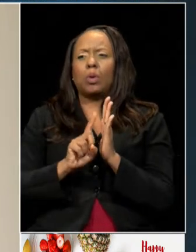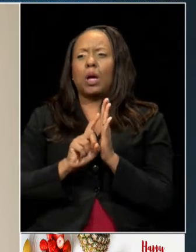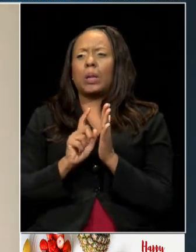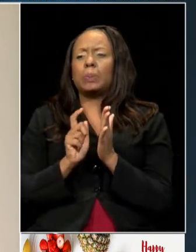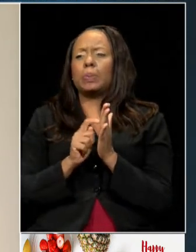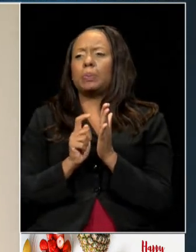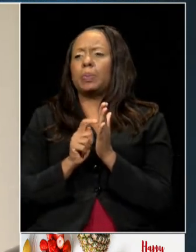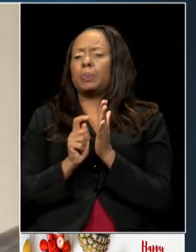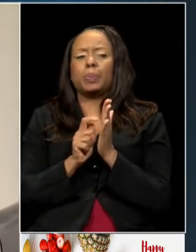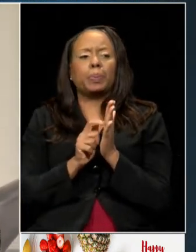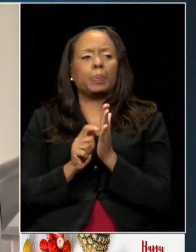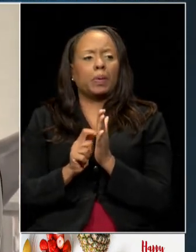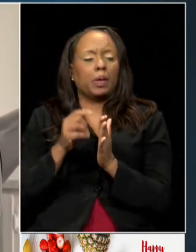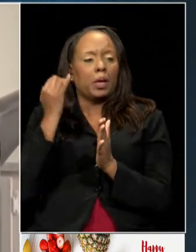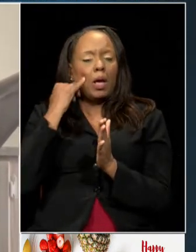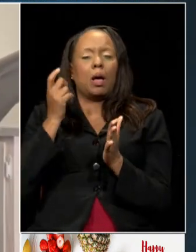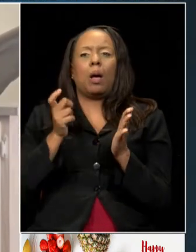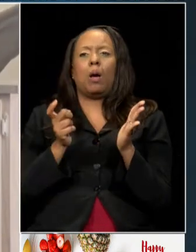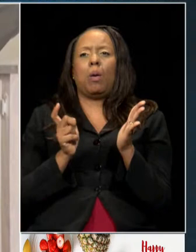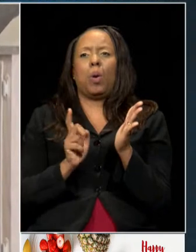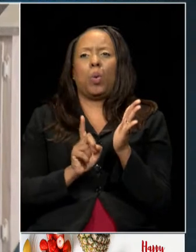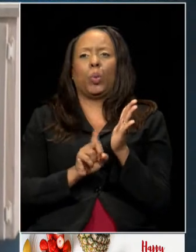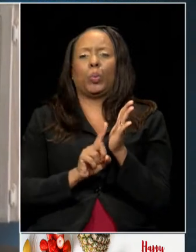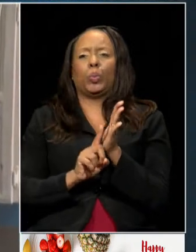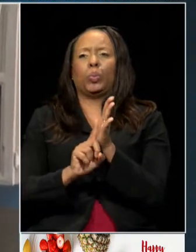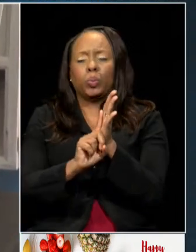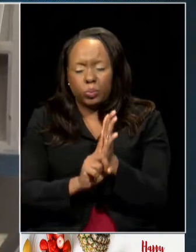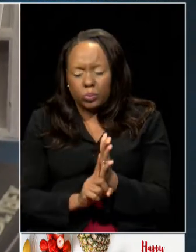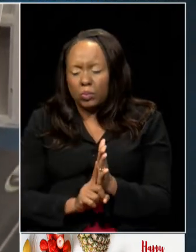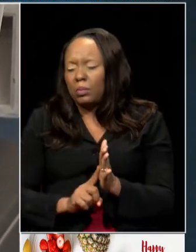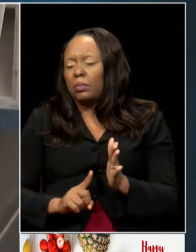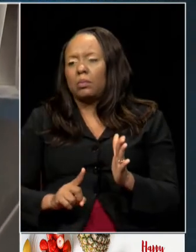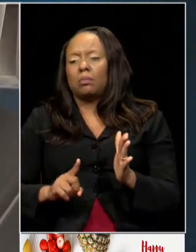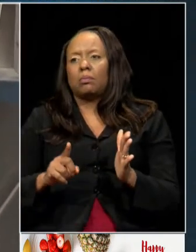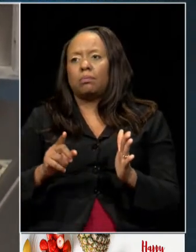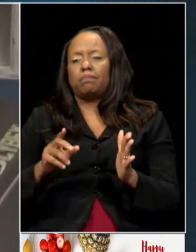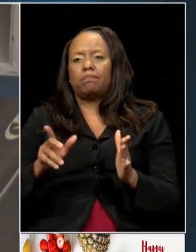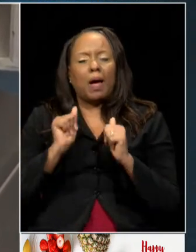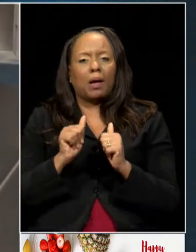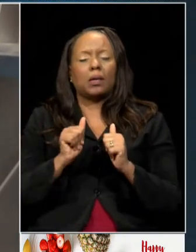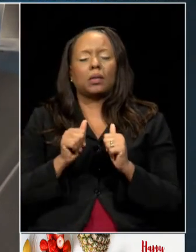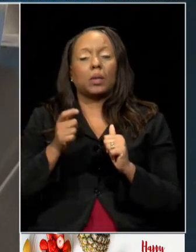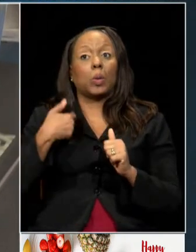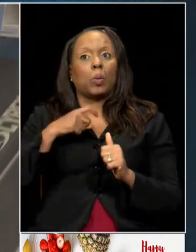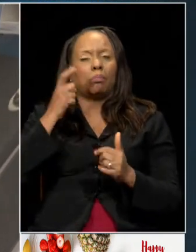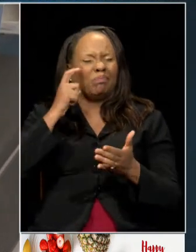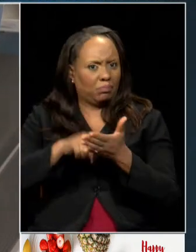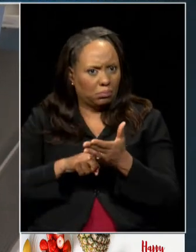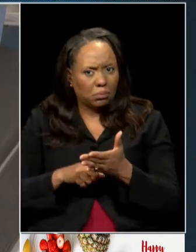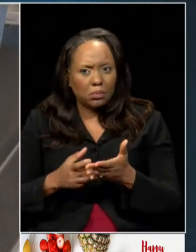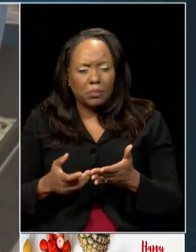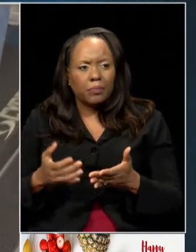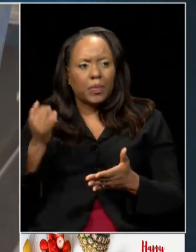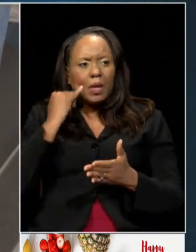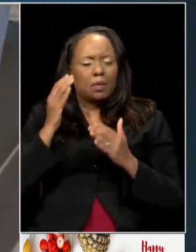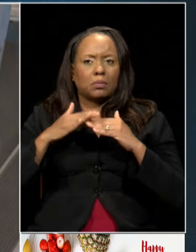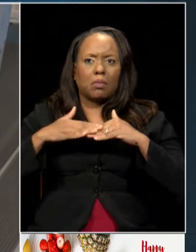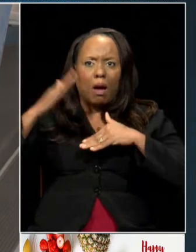have abnormal rhythms during exercise, we pick it up immediately. If they have, if their heart rate is going too